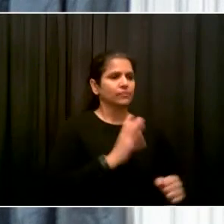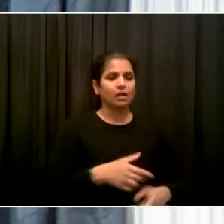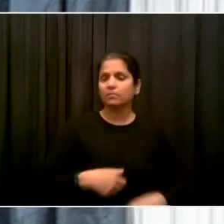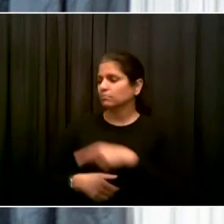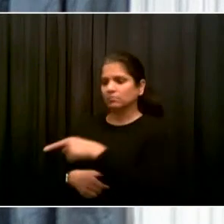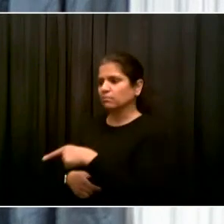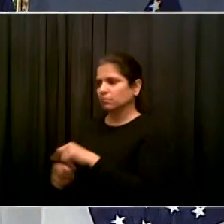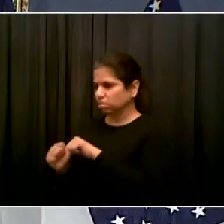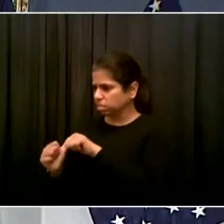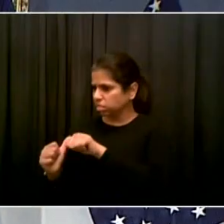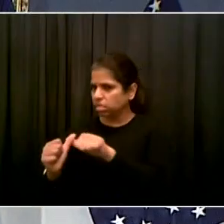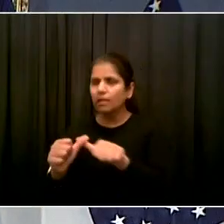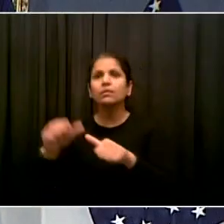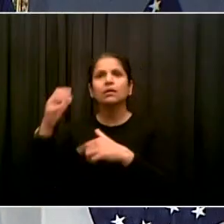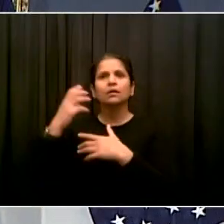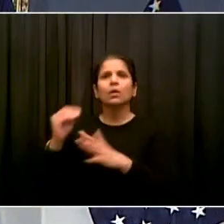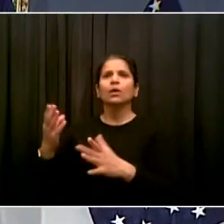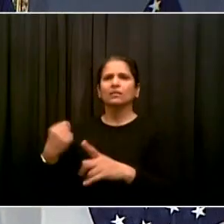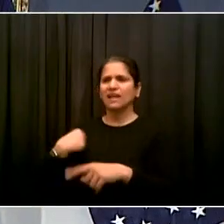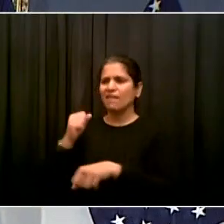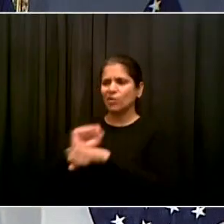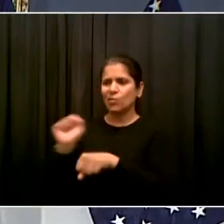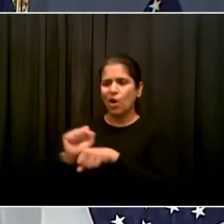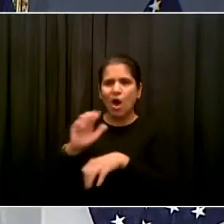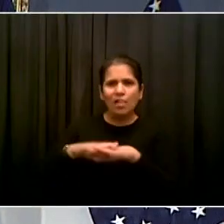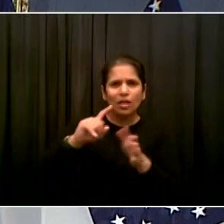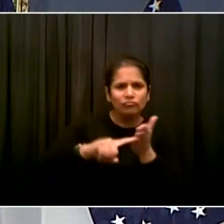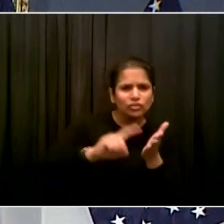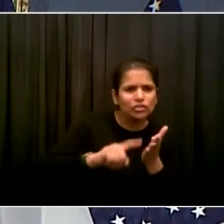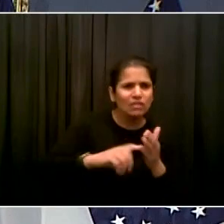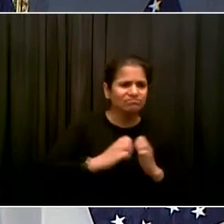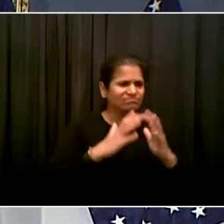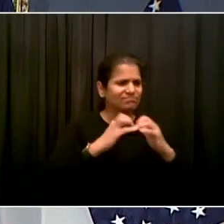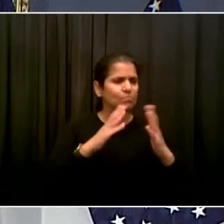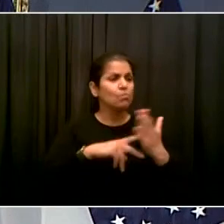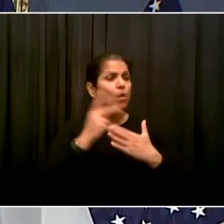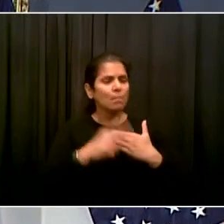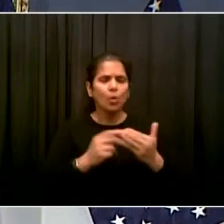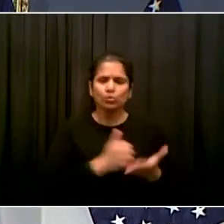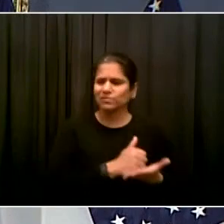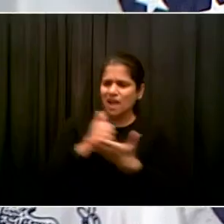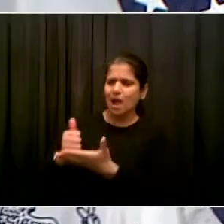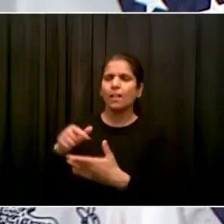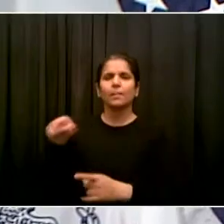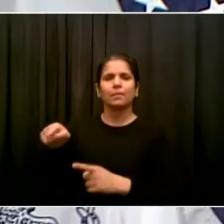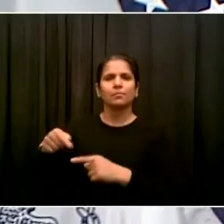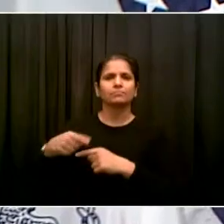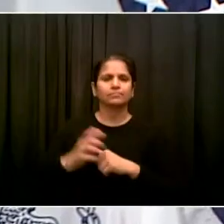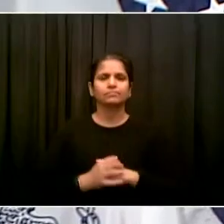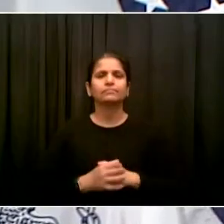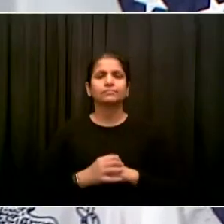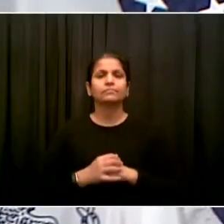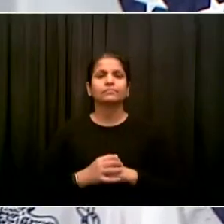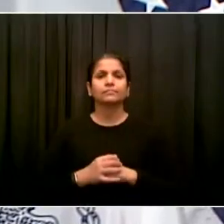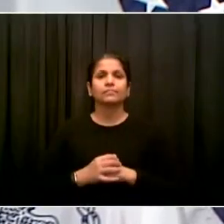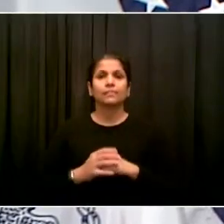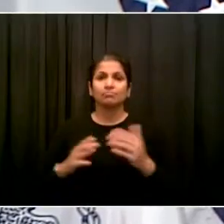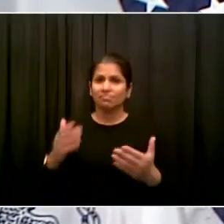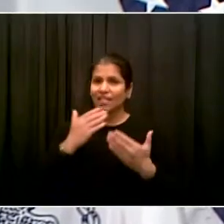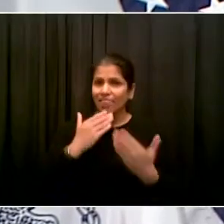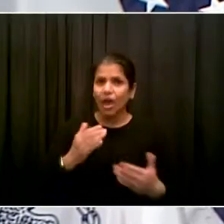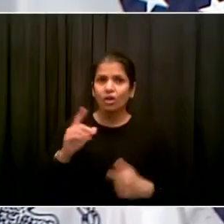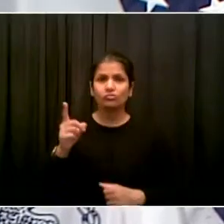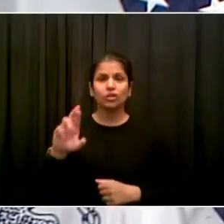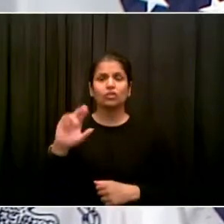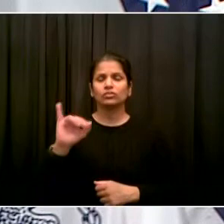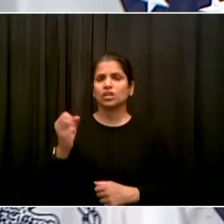pass it back to you, Mr. Mayor. Thank you very much, Dr. Johnson. And look, everyone, this is such an important initiative. I thank Dr. Johnson